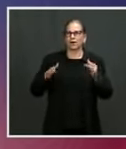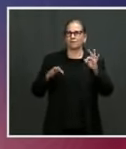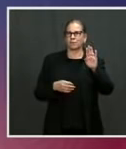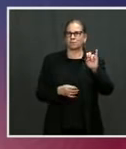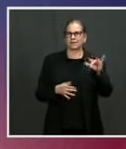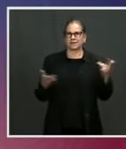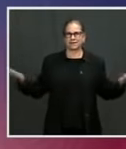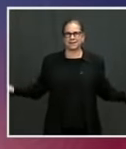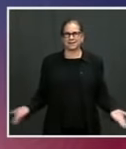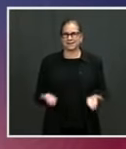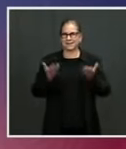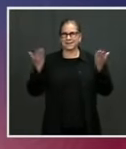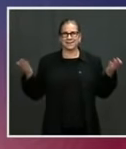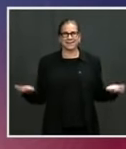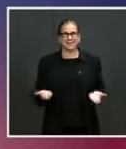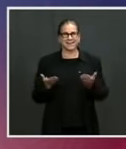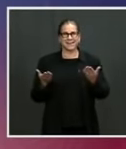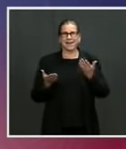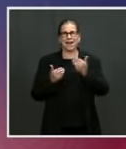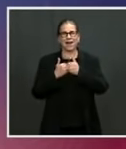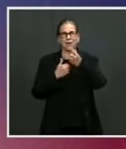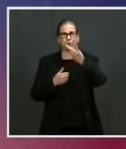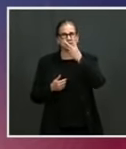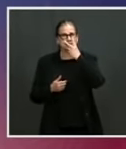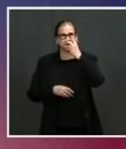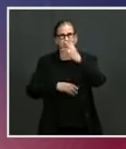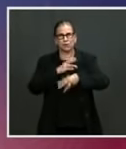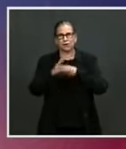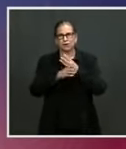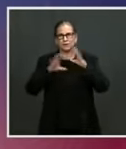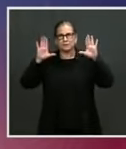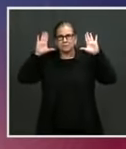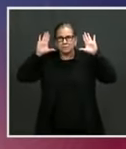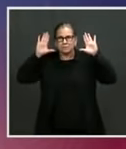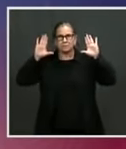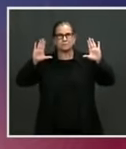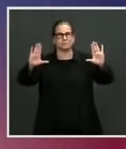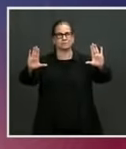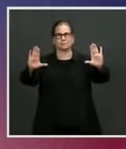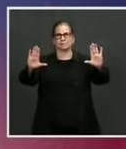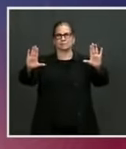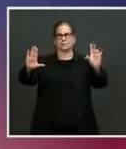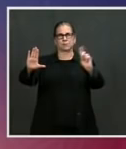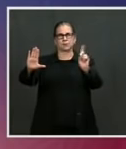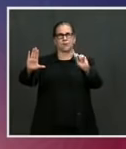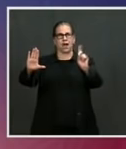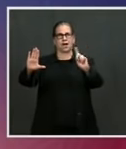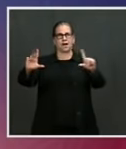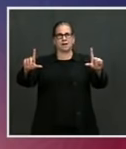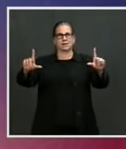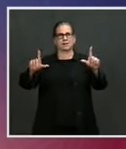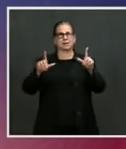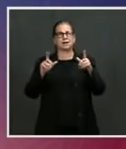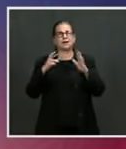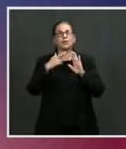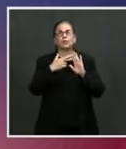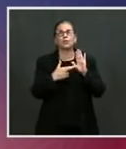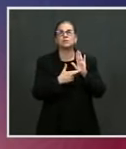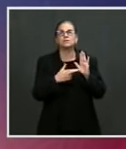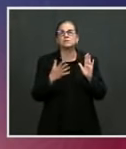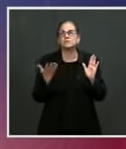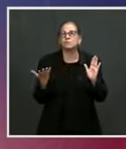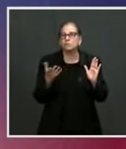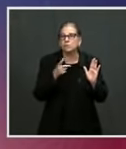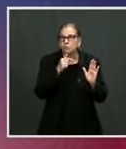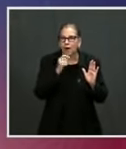Democracy means the rule of the people. The rule of the people. Not